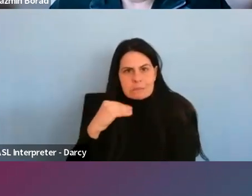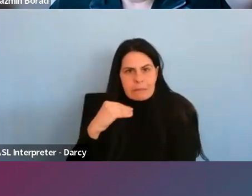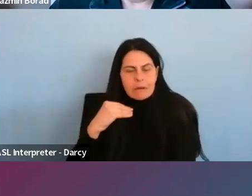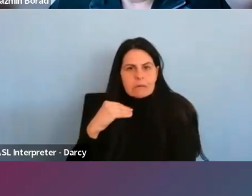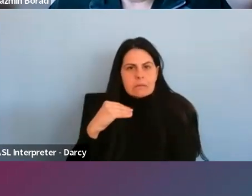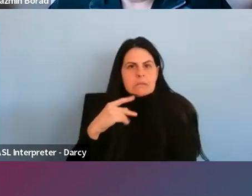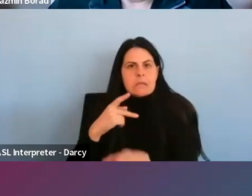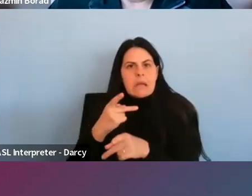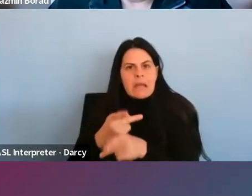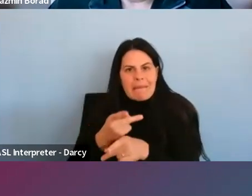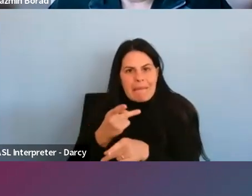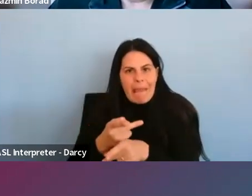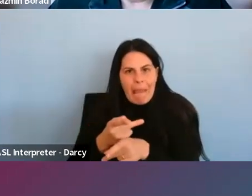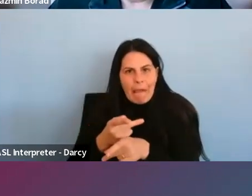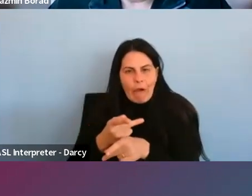care to write